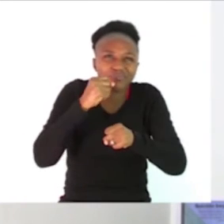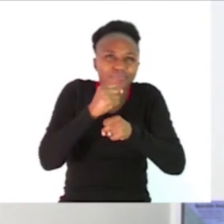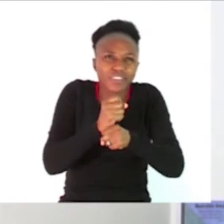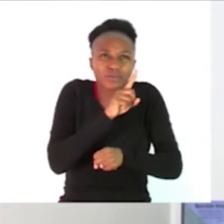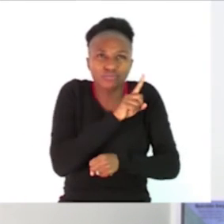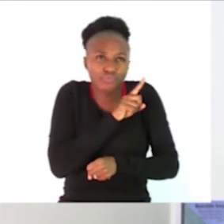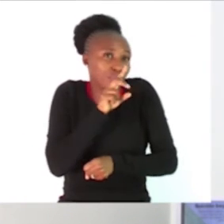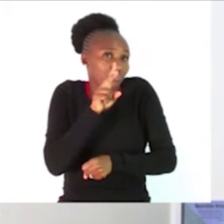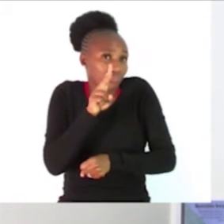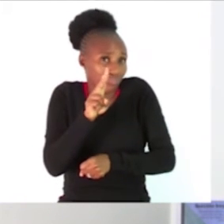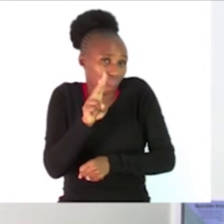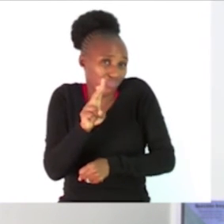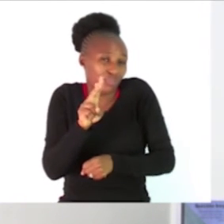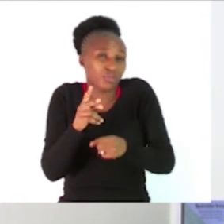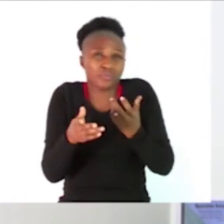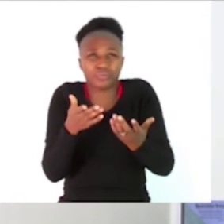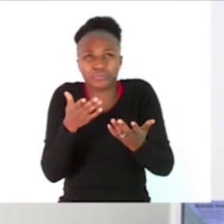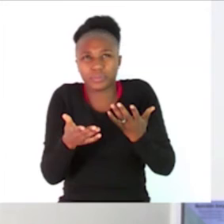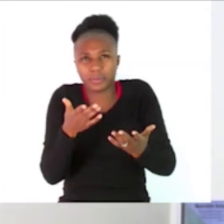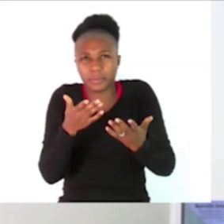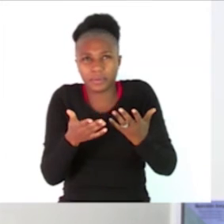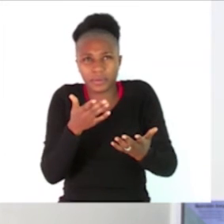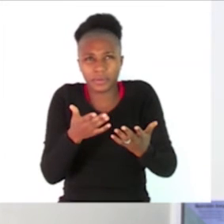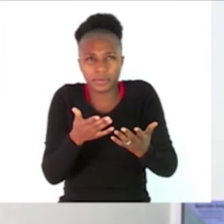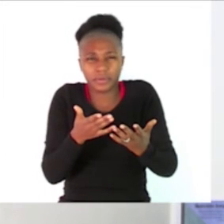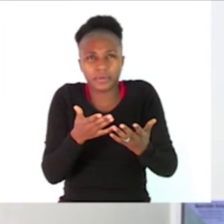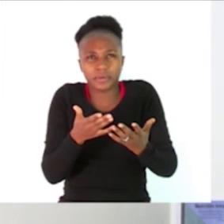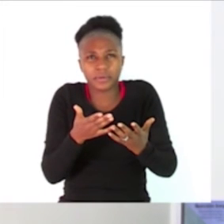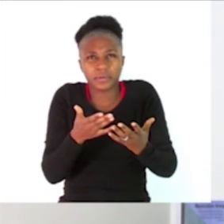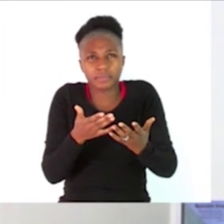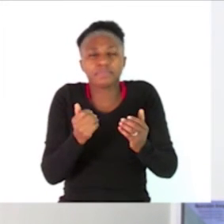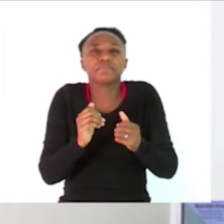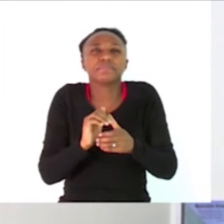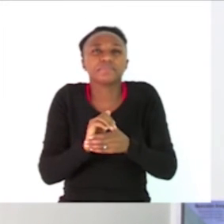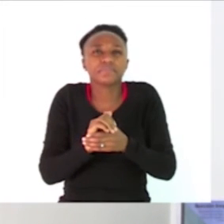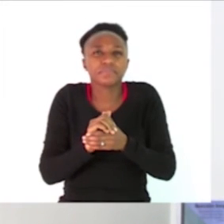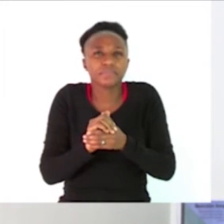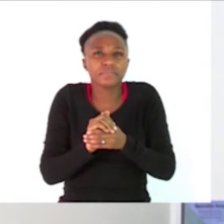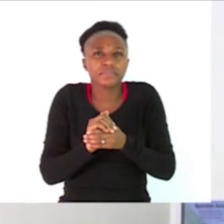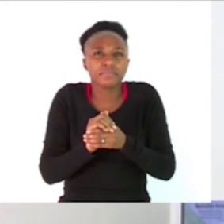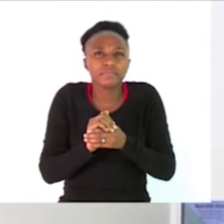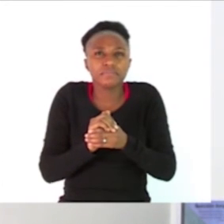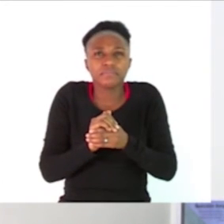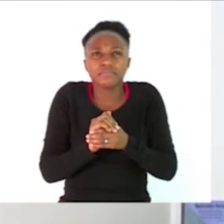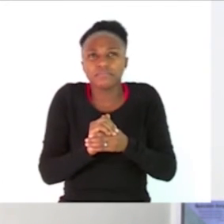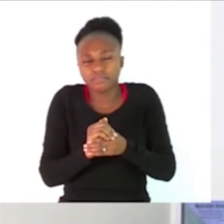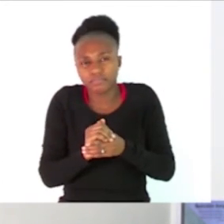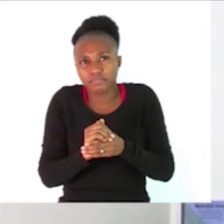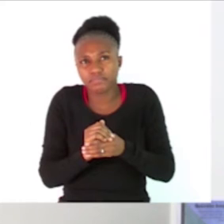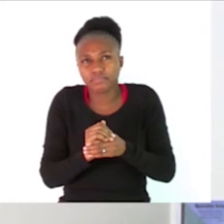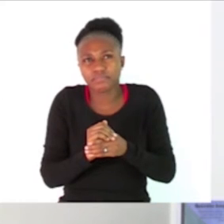It starts at puberty. And it happens in your preteen years, starting from 12 years and so